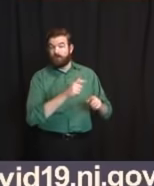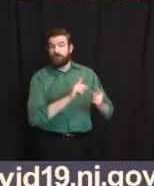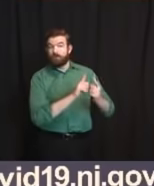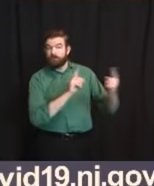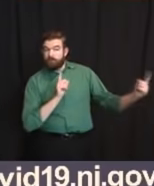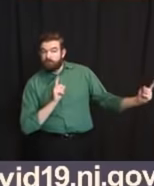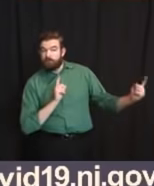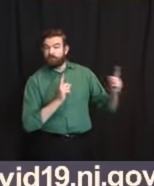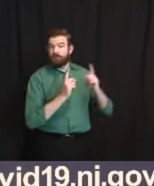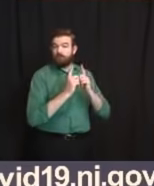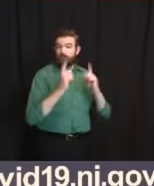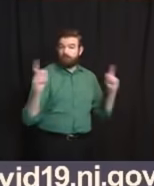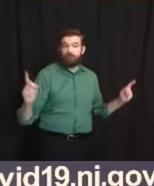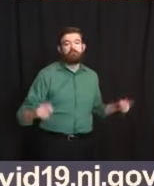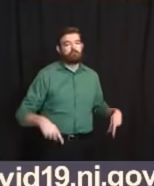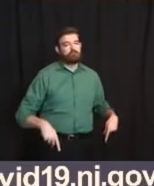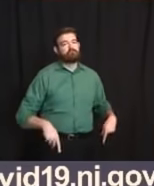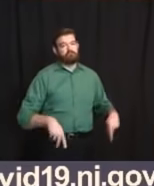allowed.